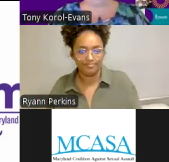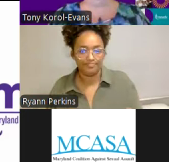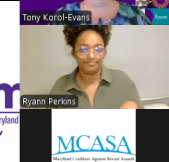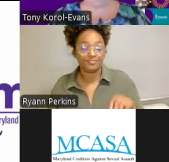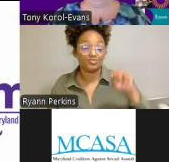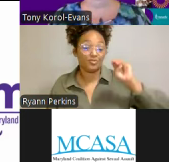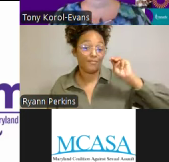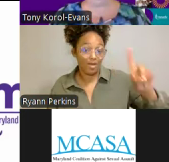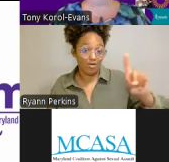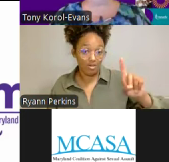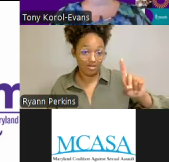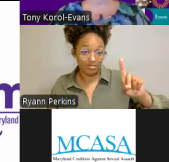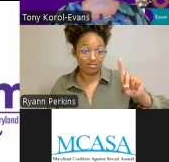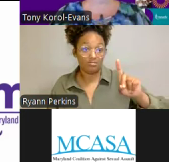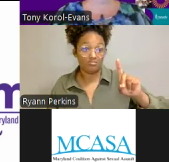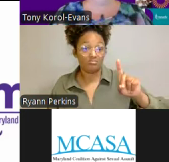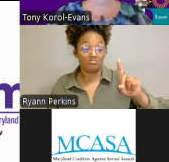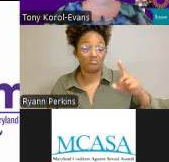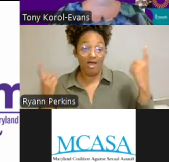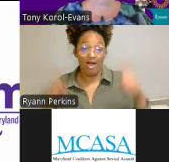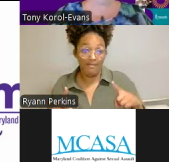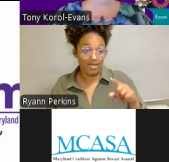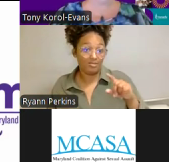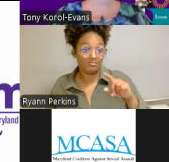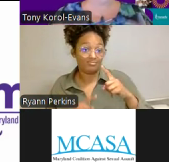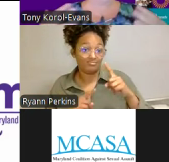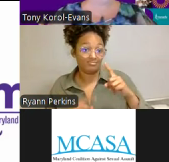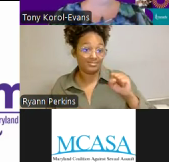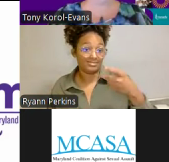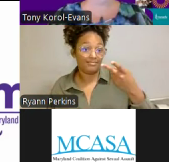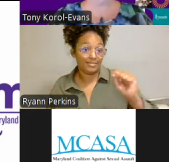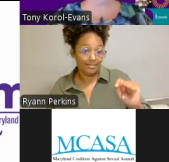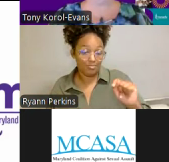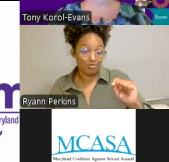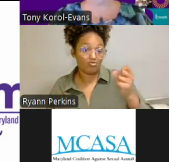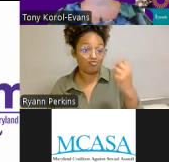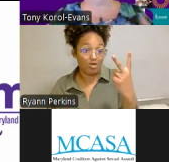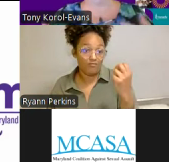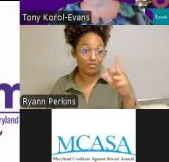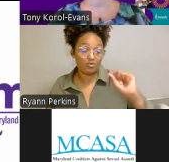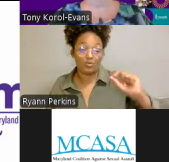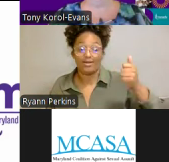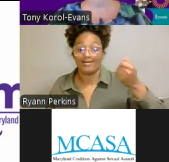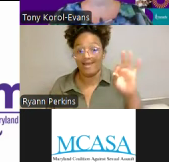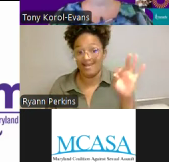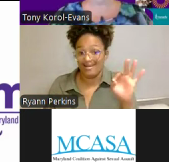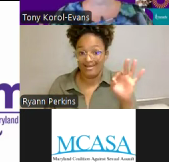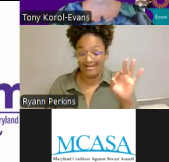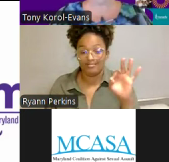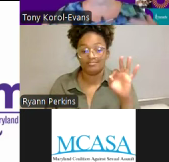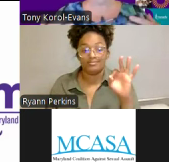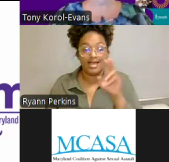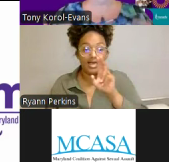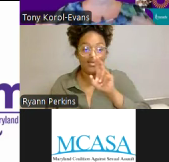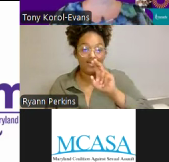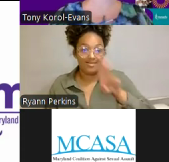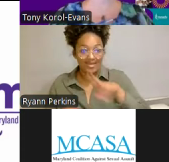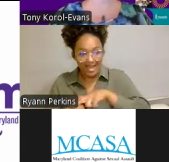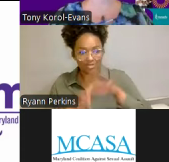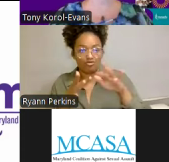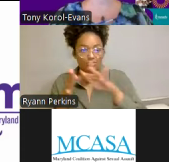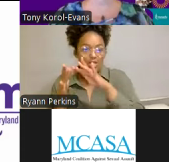12th, 2019, the National Network to End Domestic Violence does a survey every year called Count Day, where they count the number